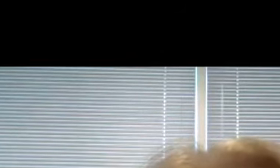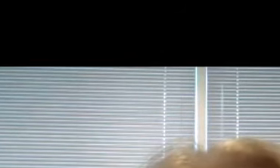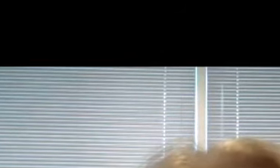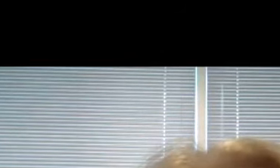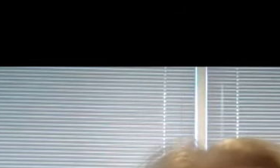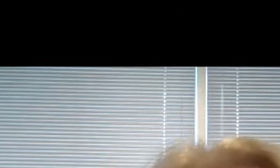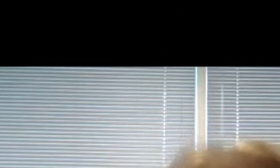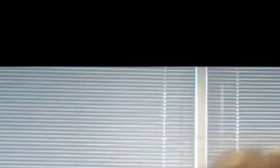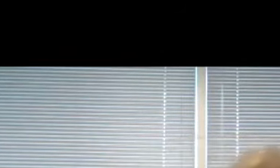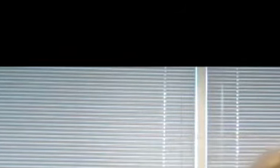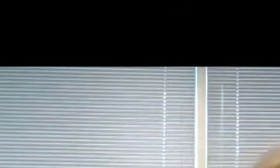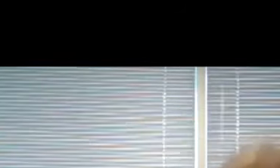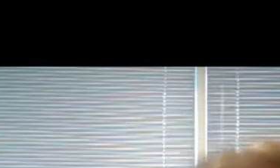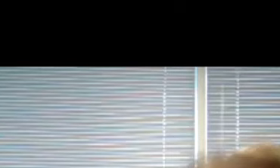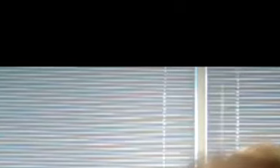the year?